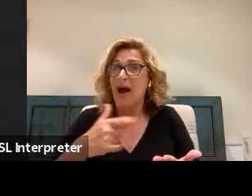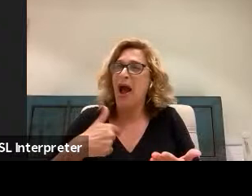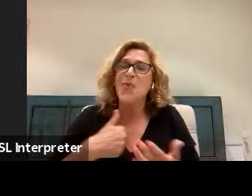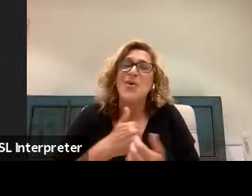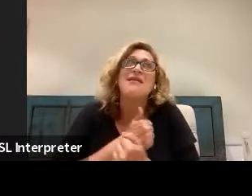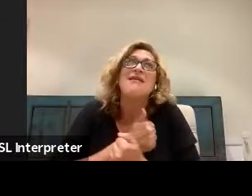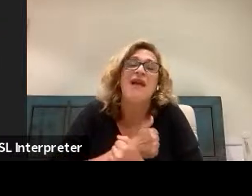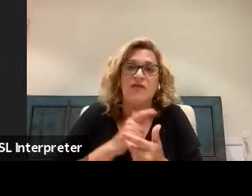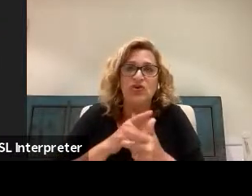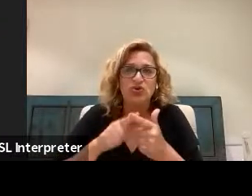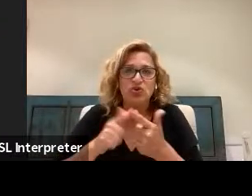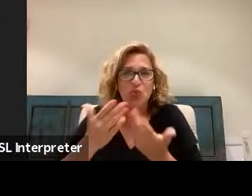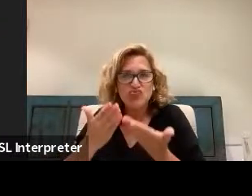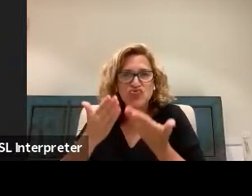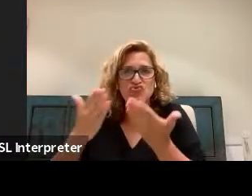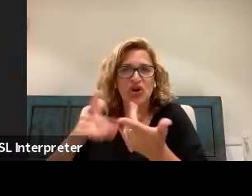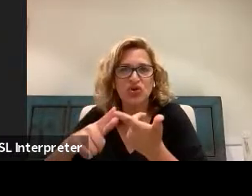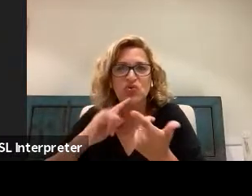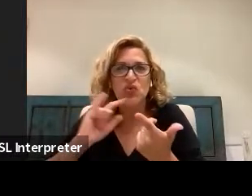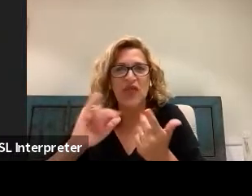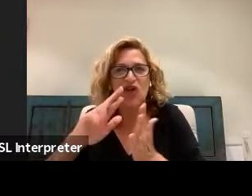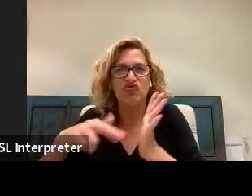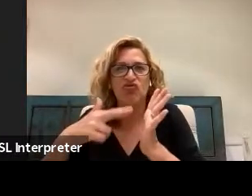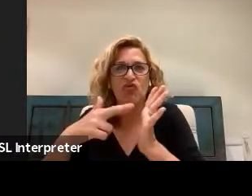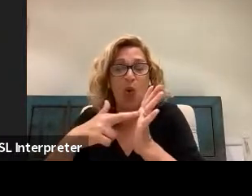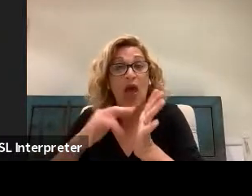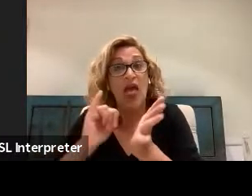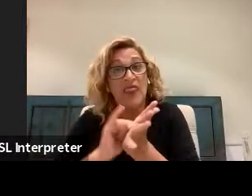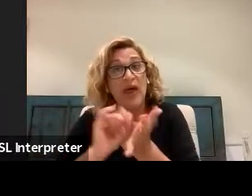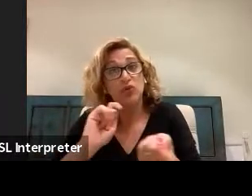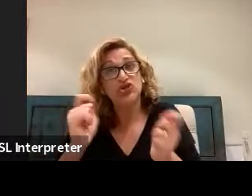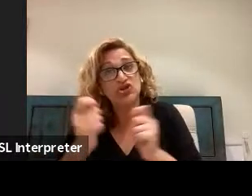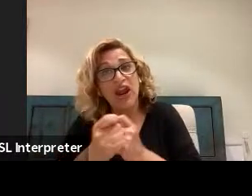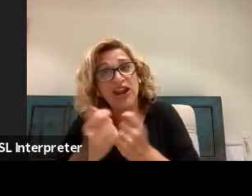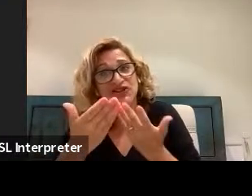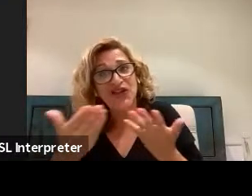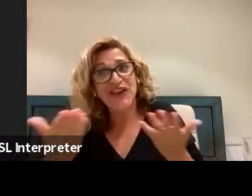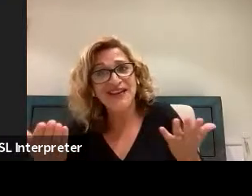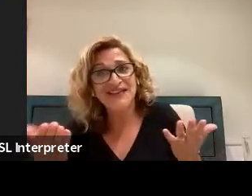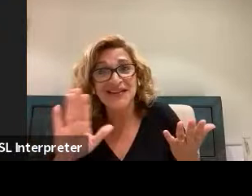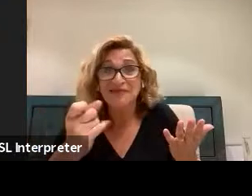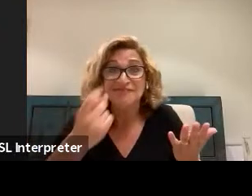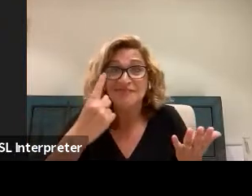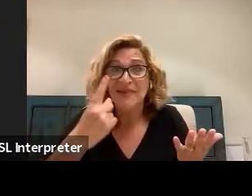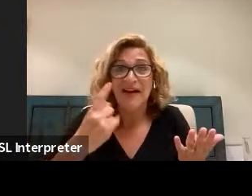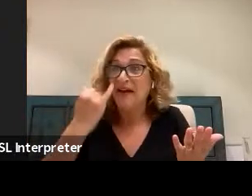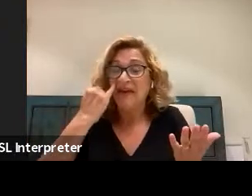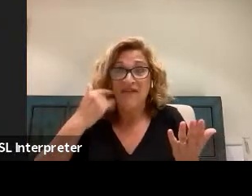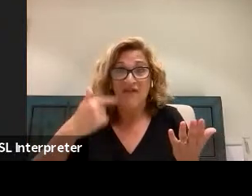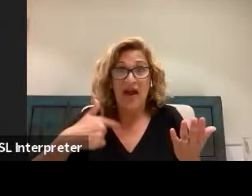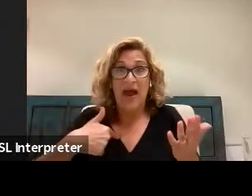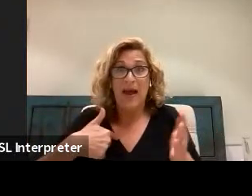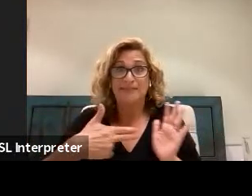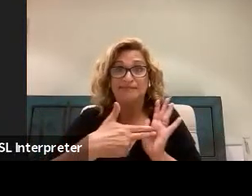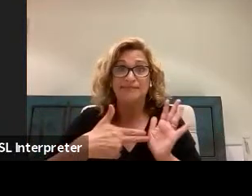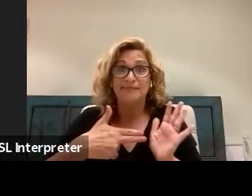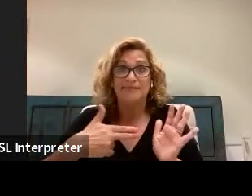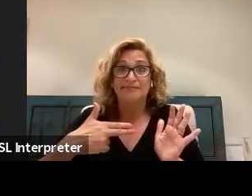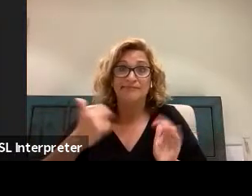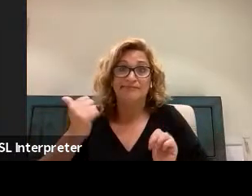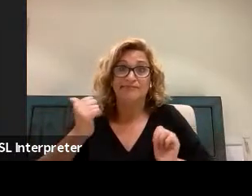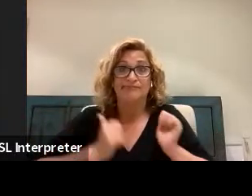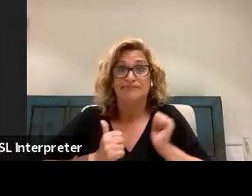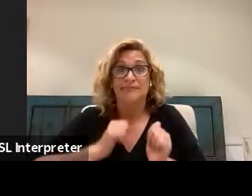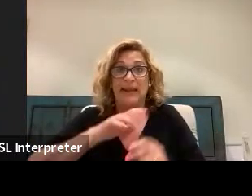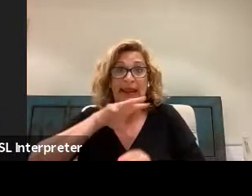to a role, and that would change things, because all of a sudden, let's just say I'm cast in a TV show